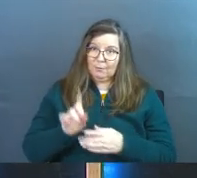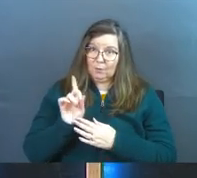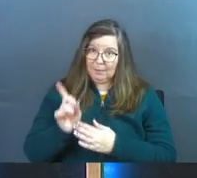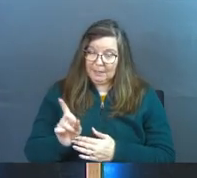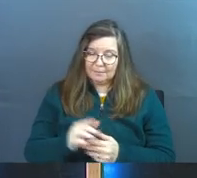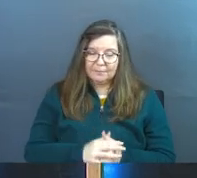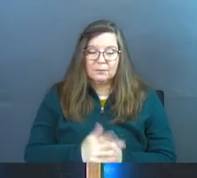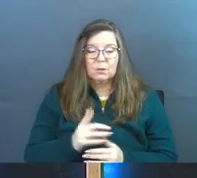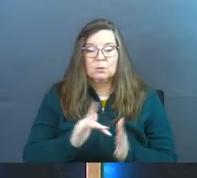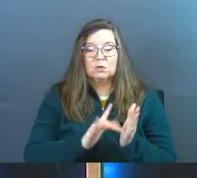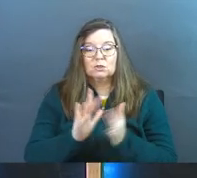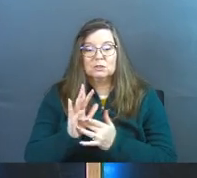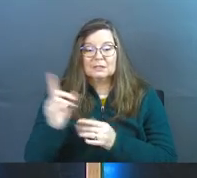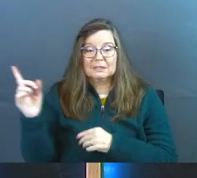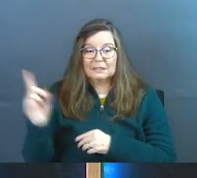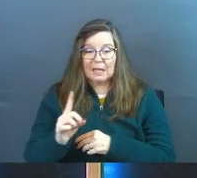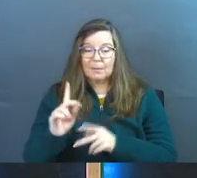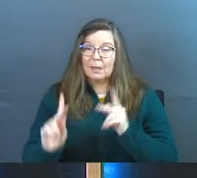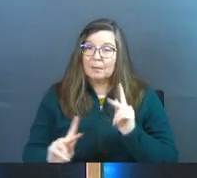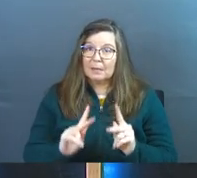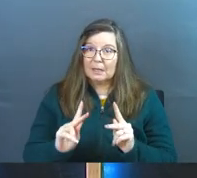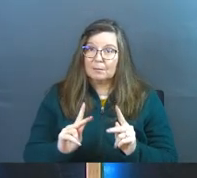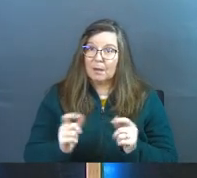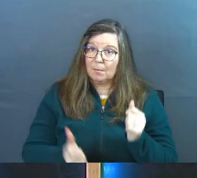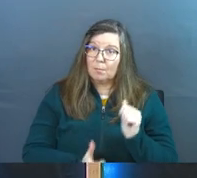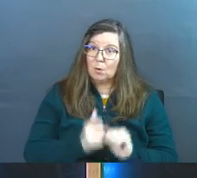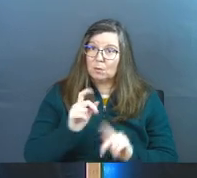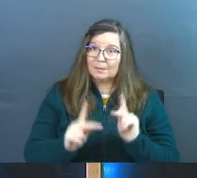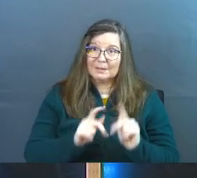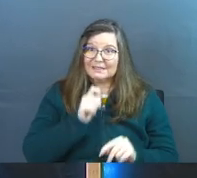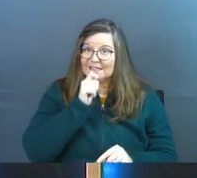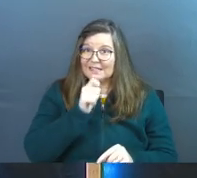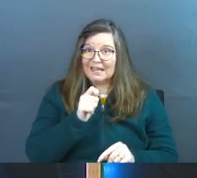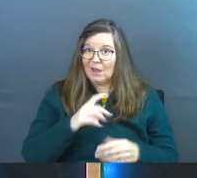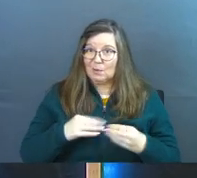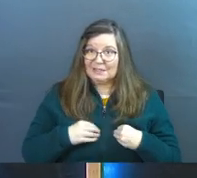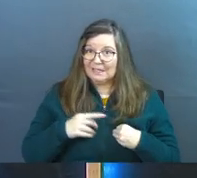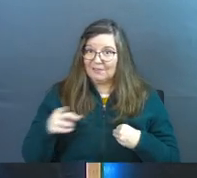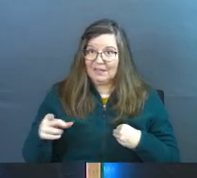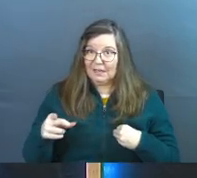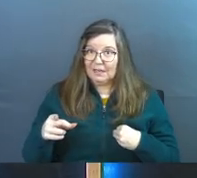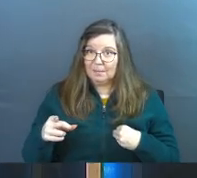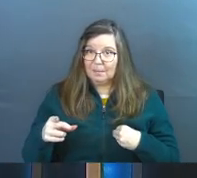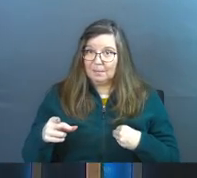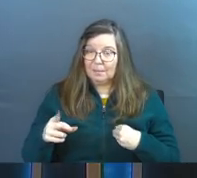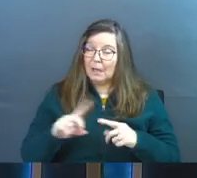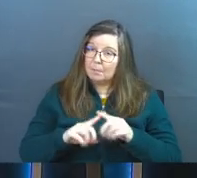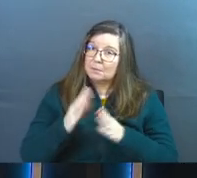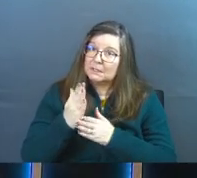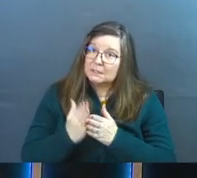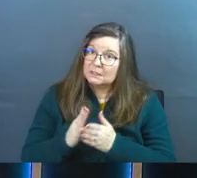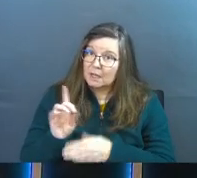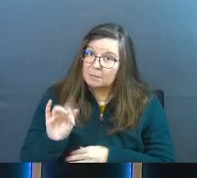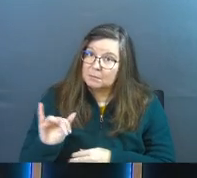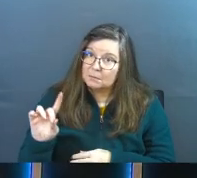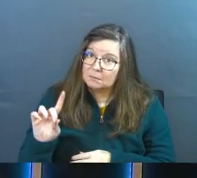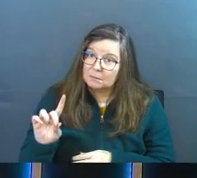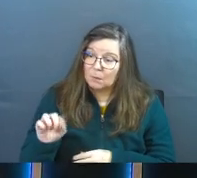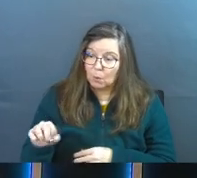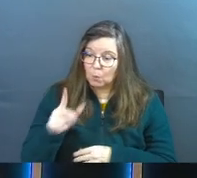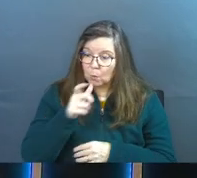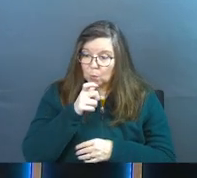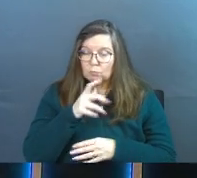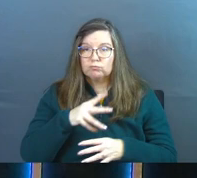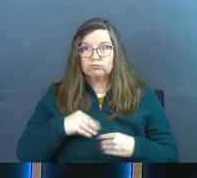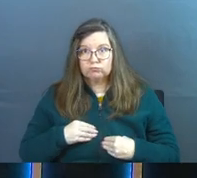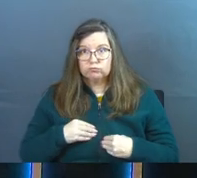really quick. So when Jesus came, there were people, the vast majority of people did not receive him, but some did. And to those that